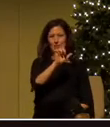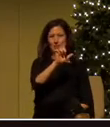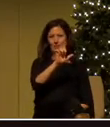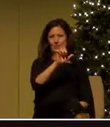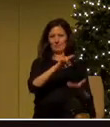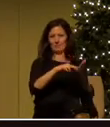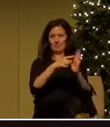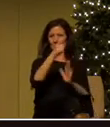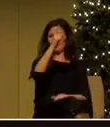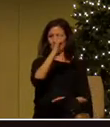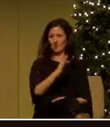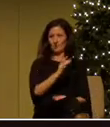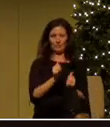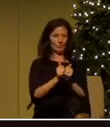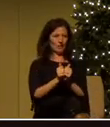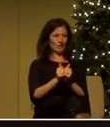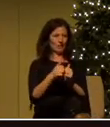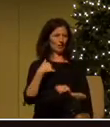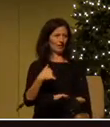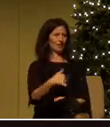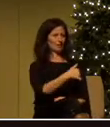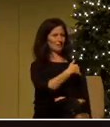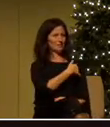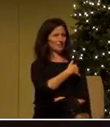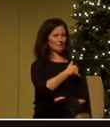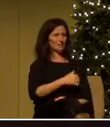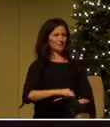with us.